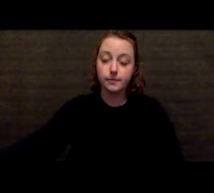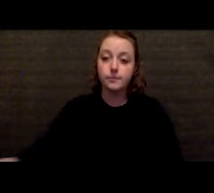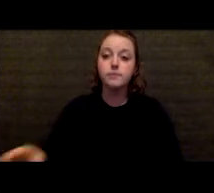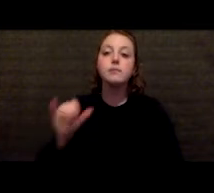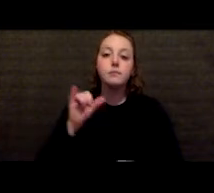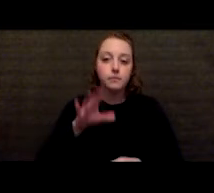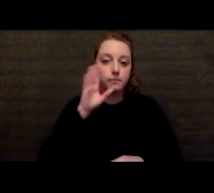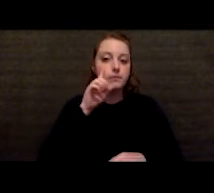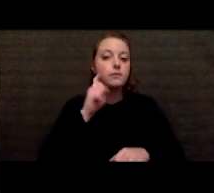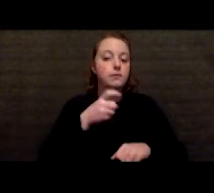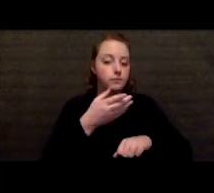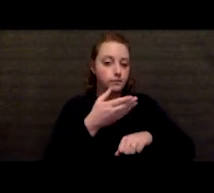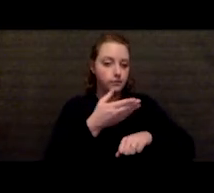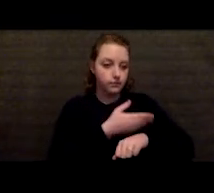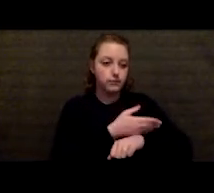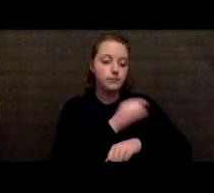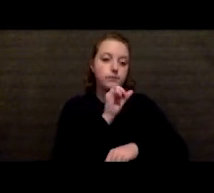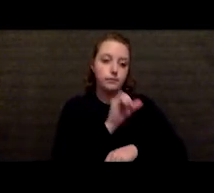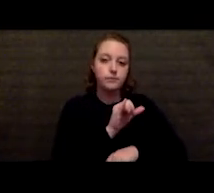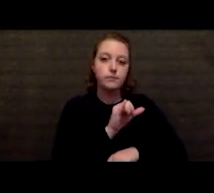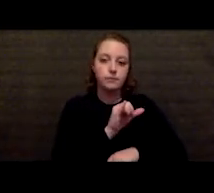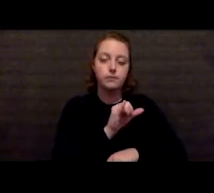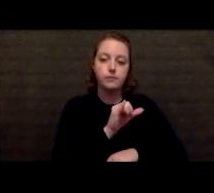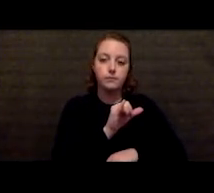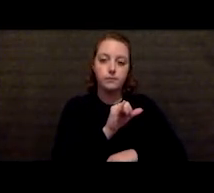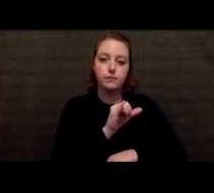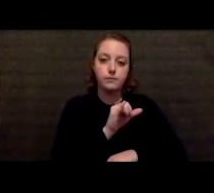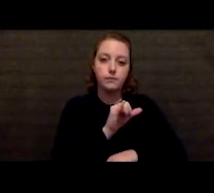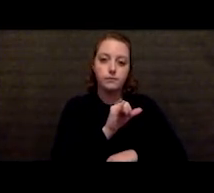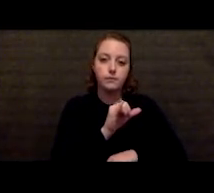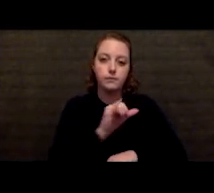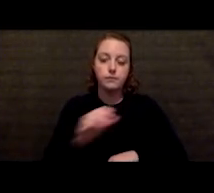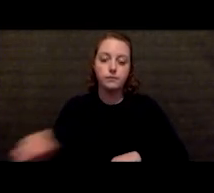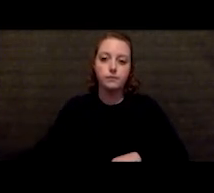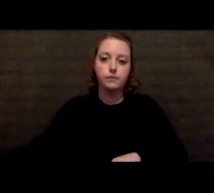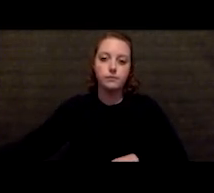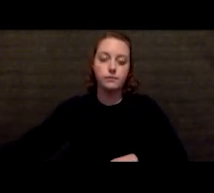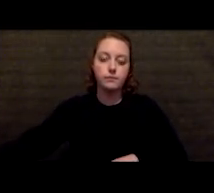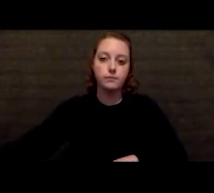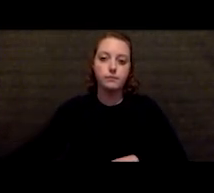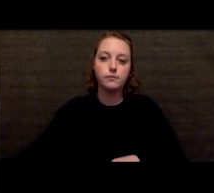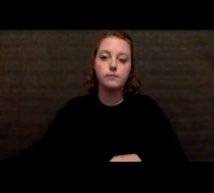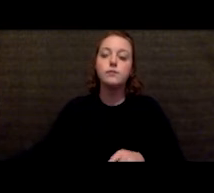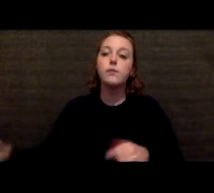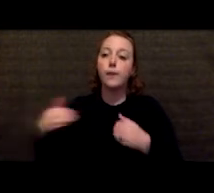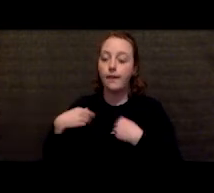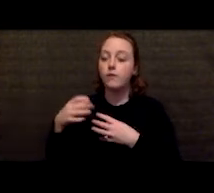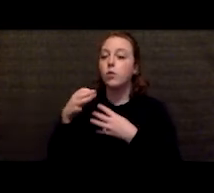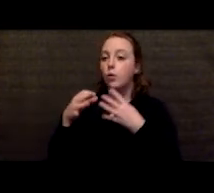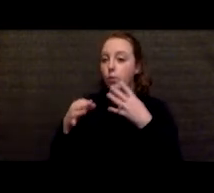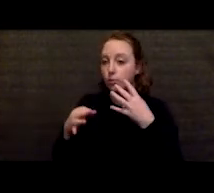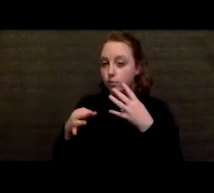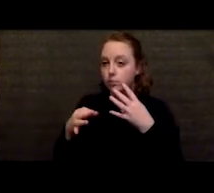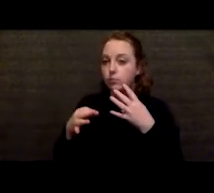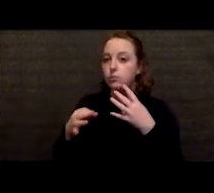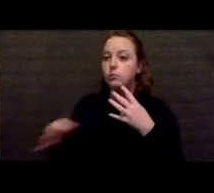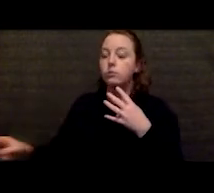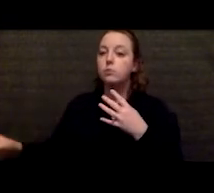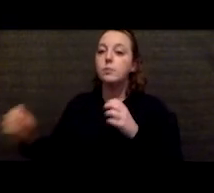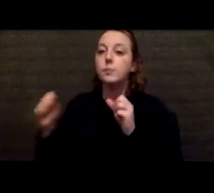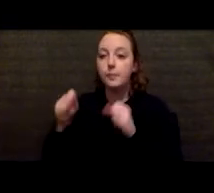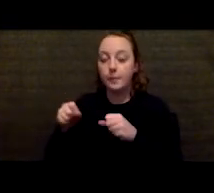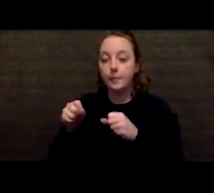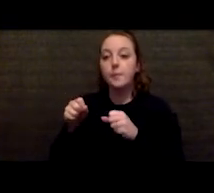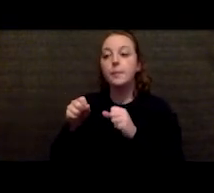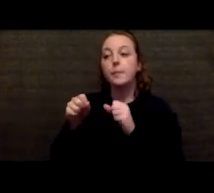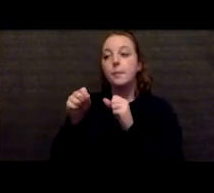have to bring up to date the ones that are not correct. So there's options. You'll have to pick and choose based on those sorts of